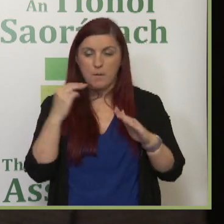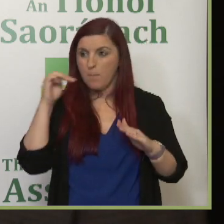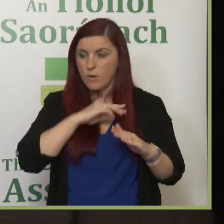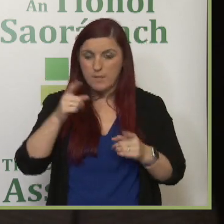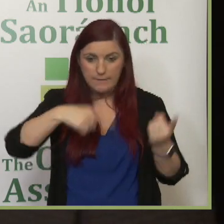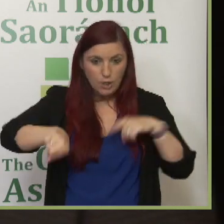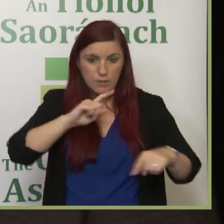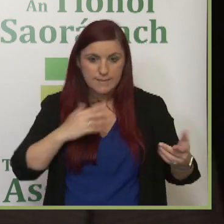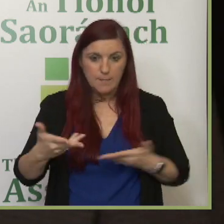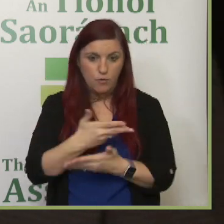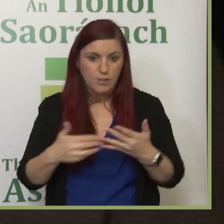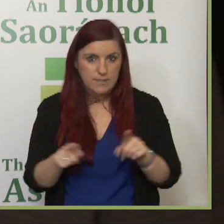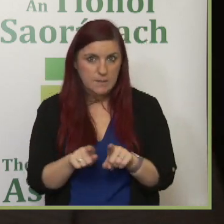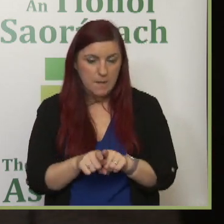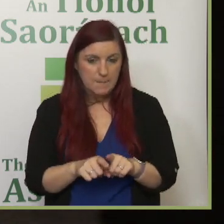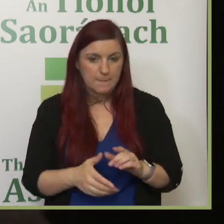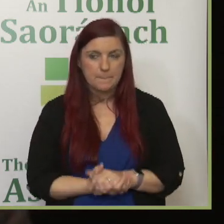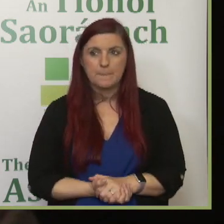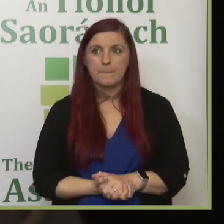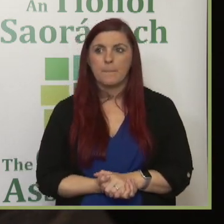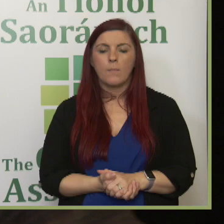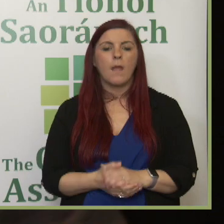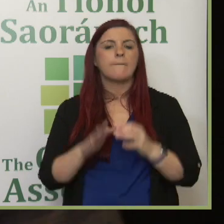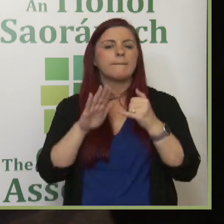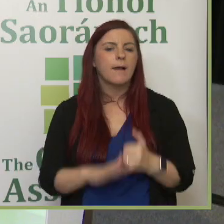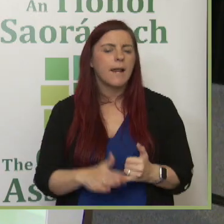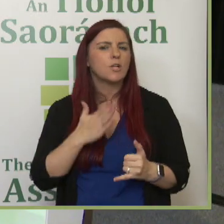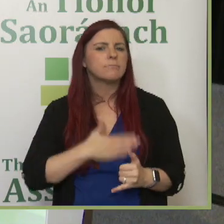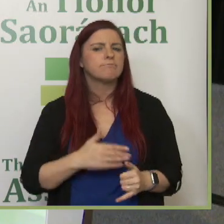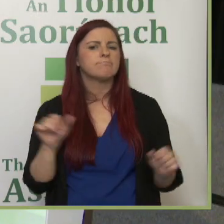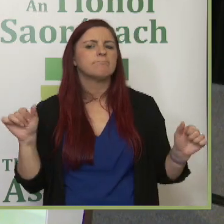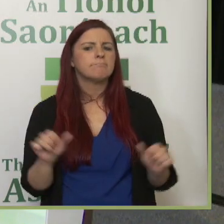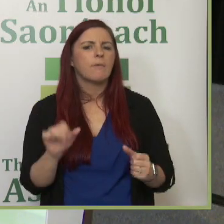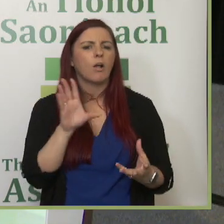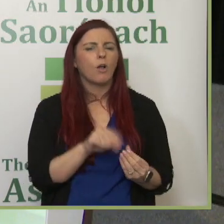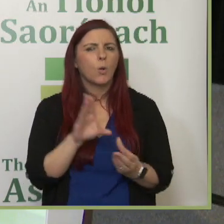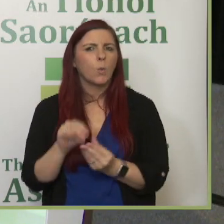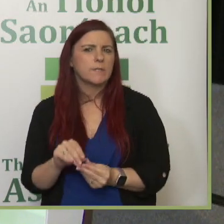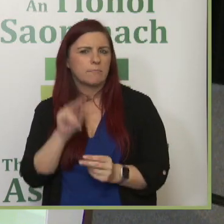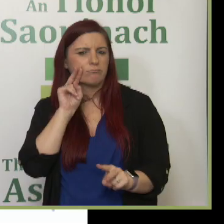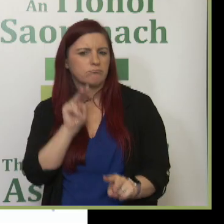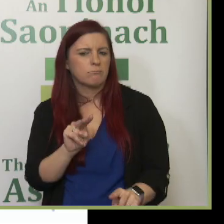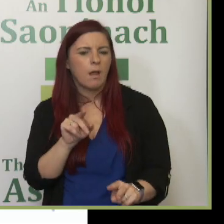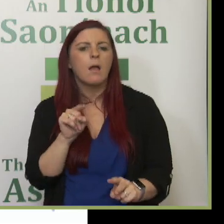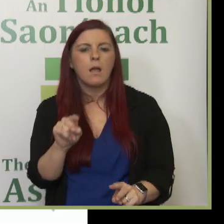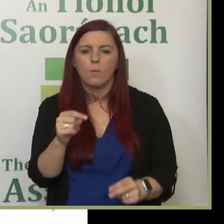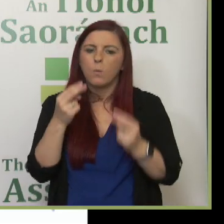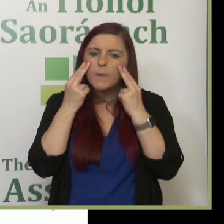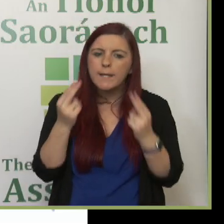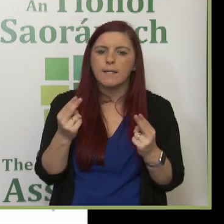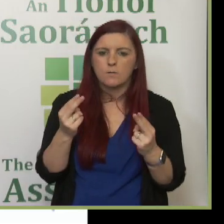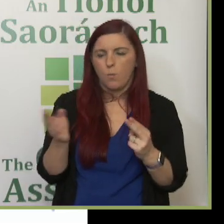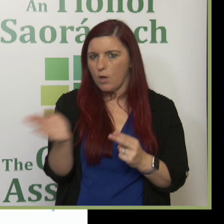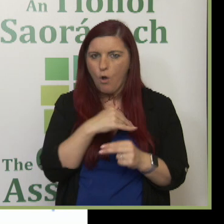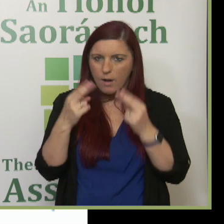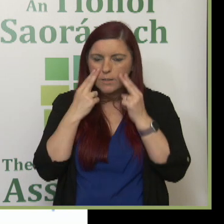over the coming weeks. And finally, just to make some concluding observation, I think we all need to